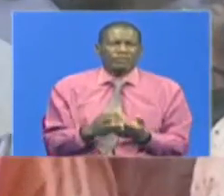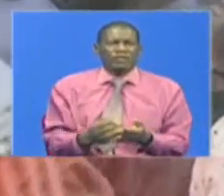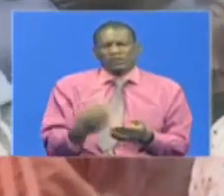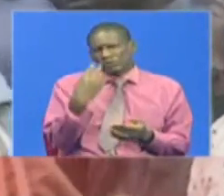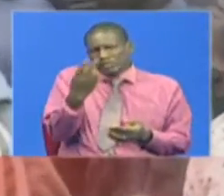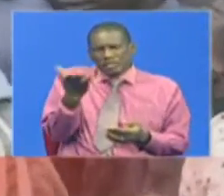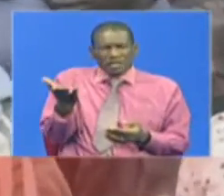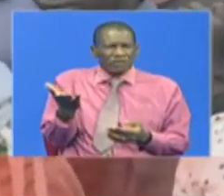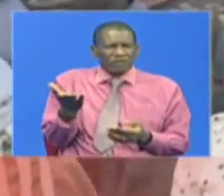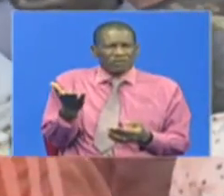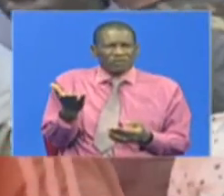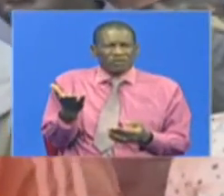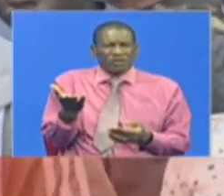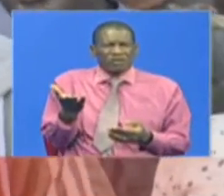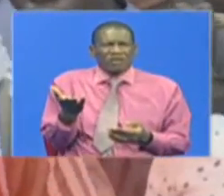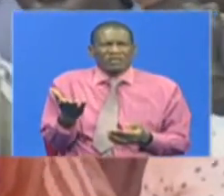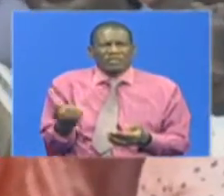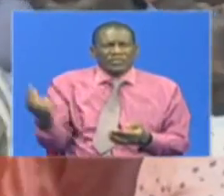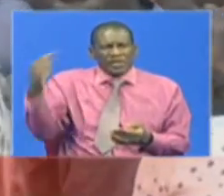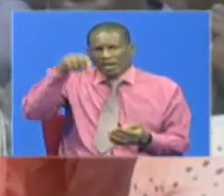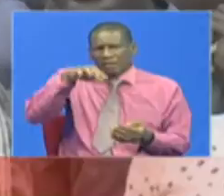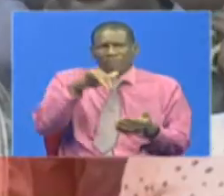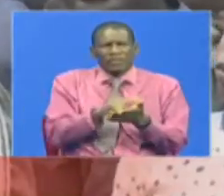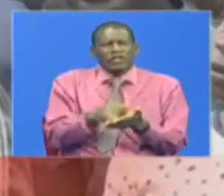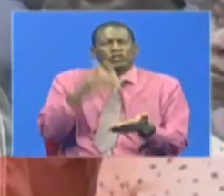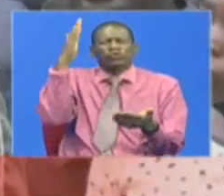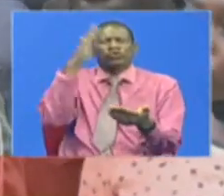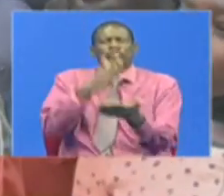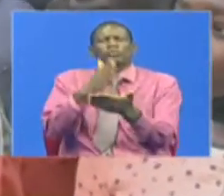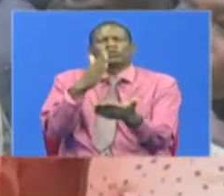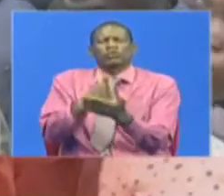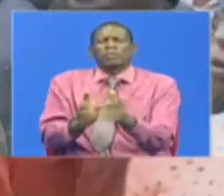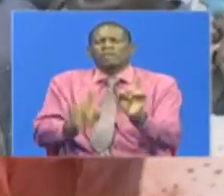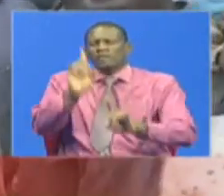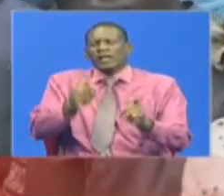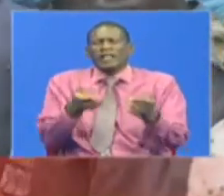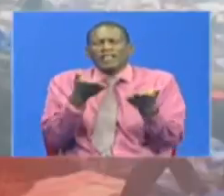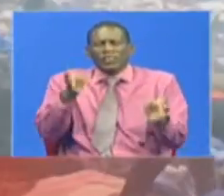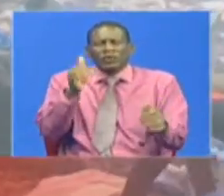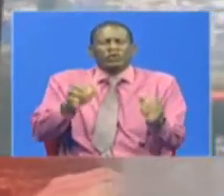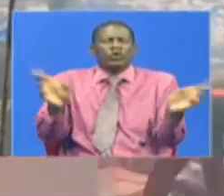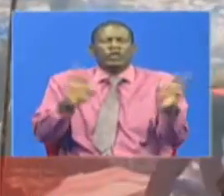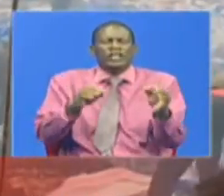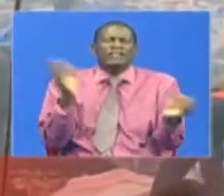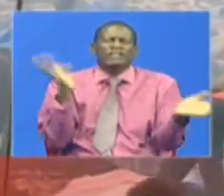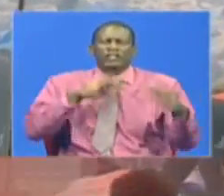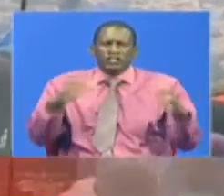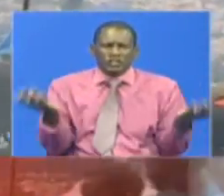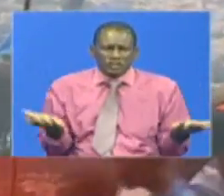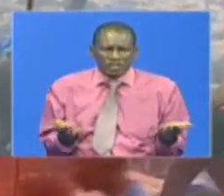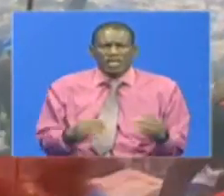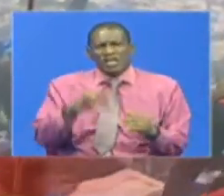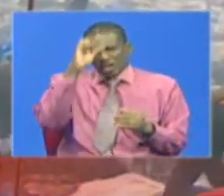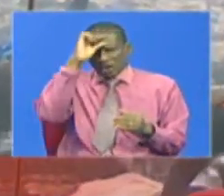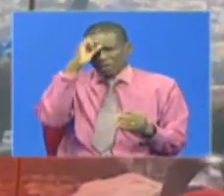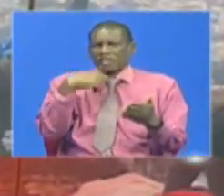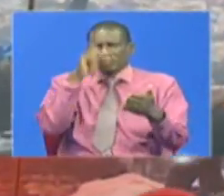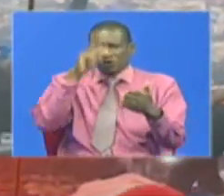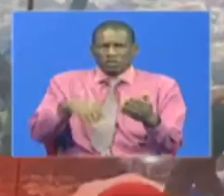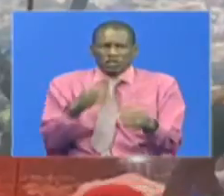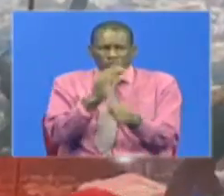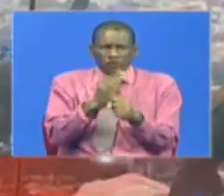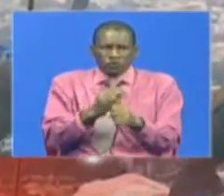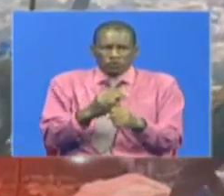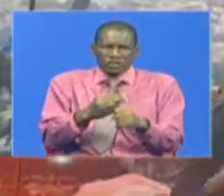ndio wanachangamka ati ndio wanataka sasa kuzimazima vitu zenye vitu zishaungua kila kitu. Serikali inasema itatumia kati ya